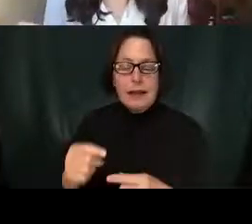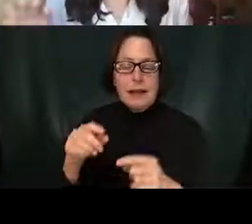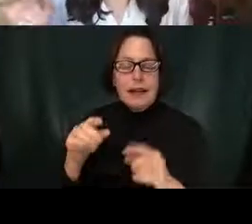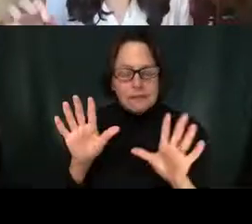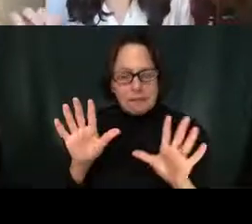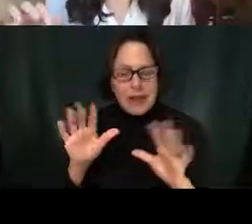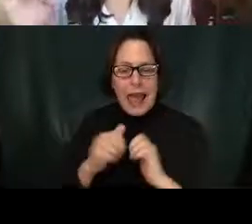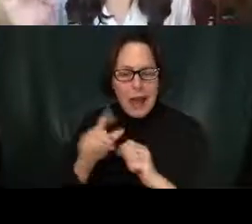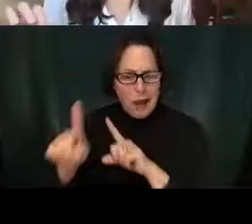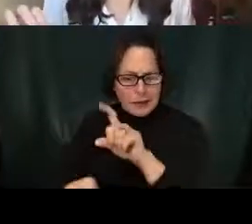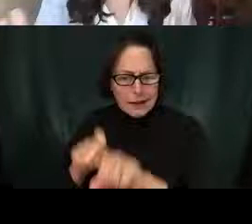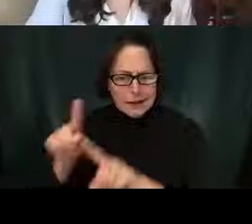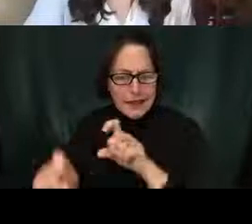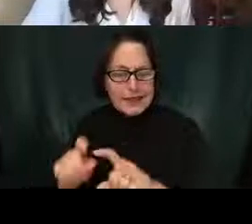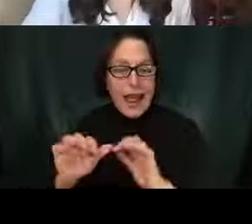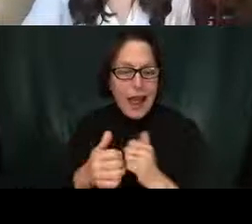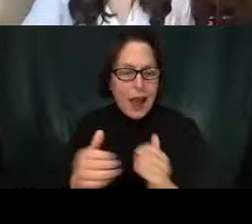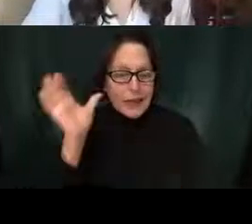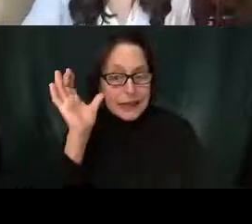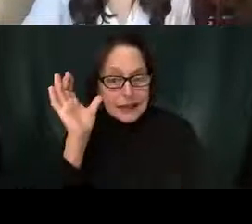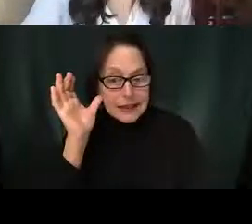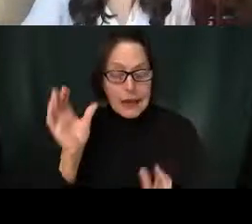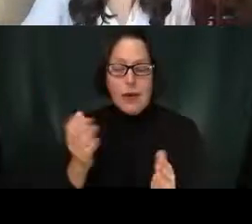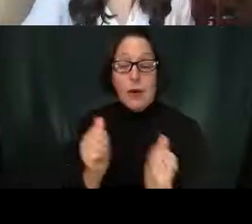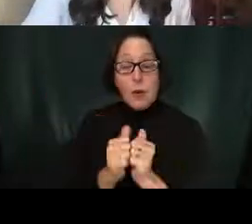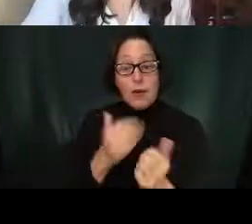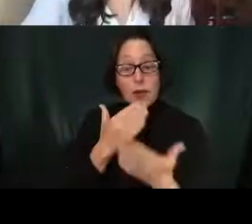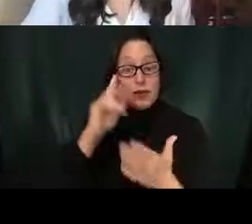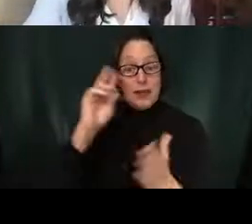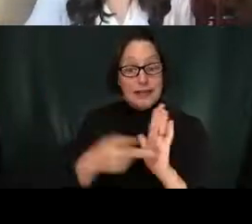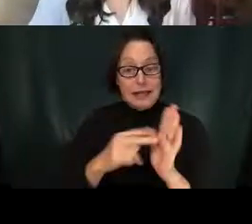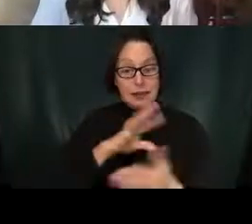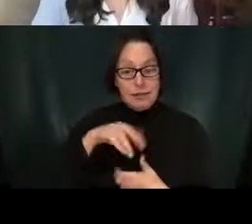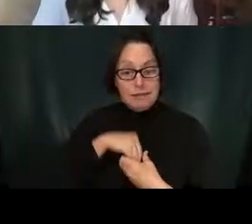effectively? And also, how do we listen with intention as well?